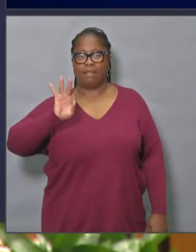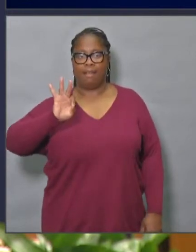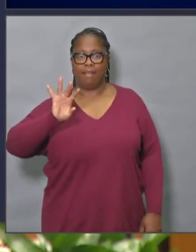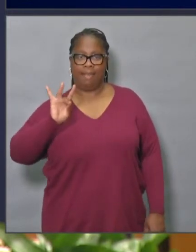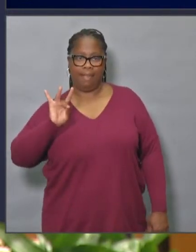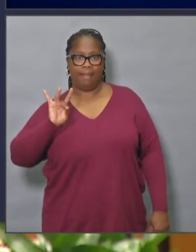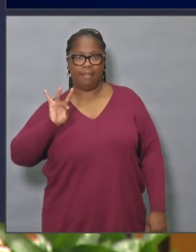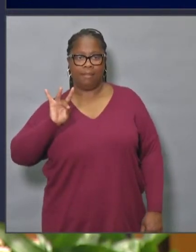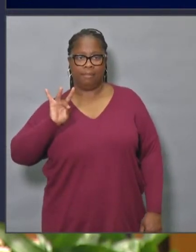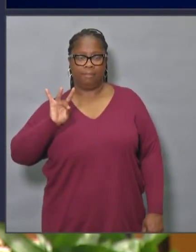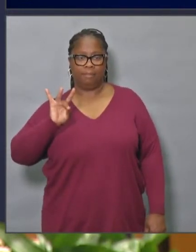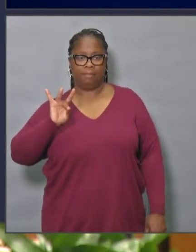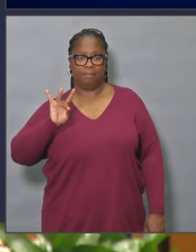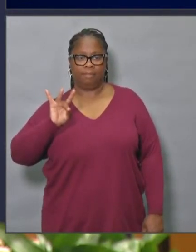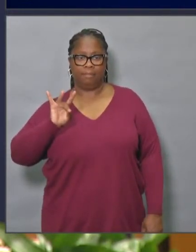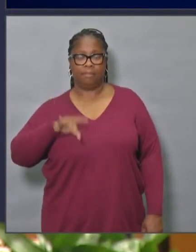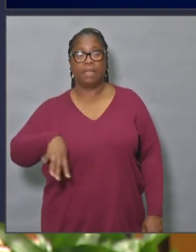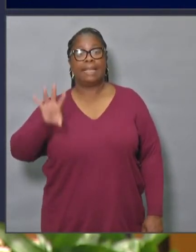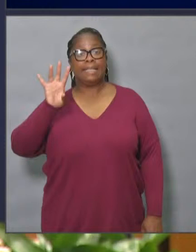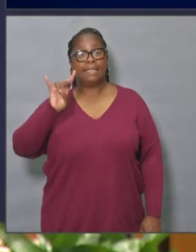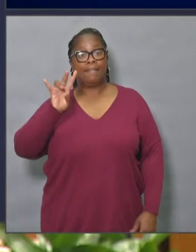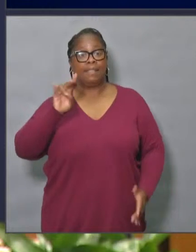77,198. The